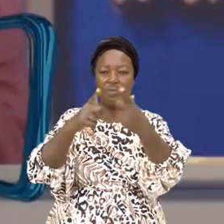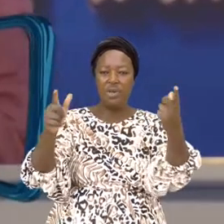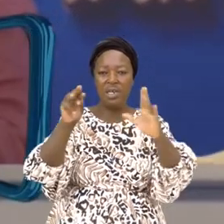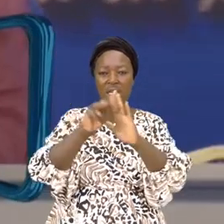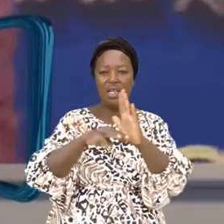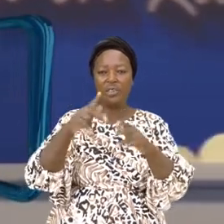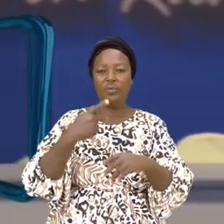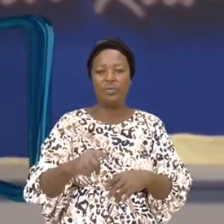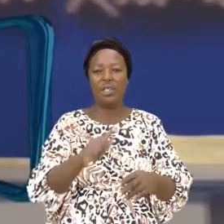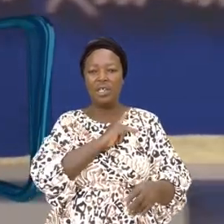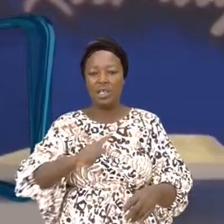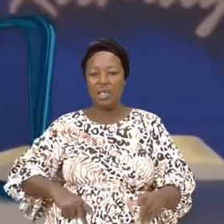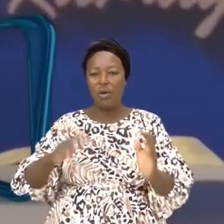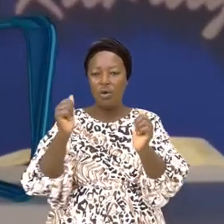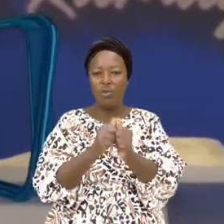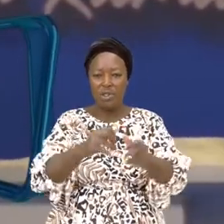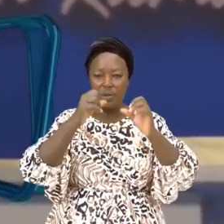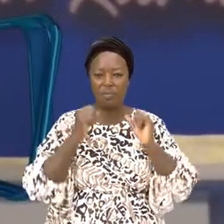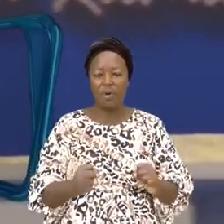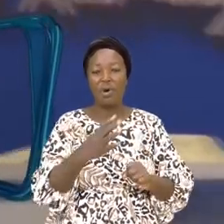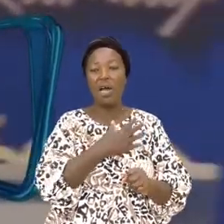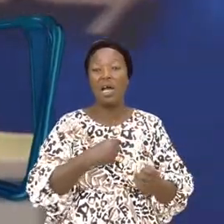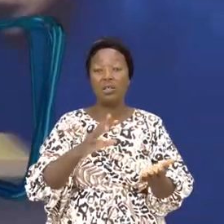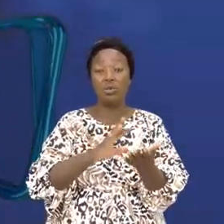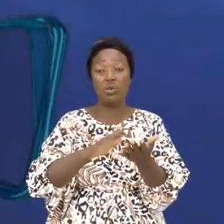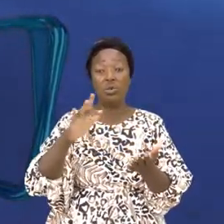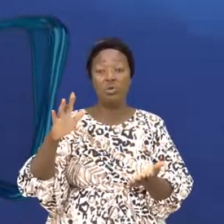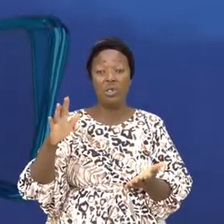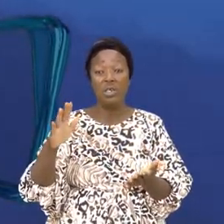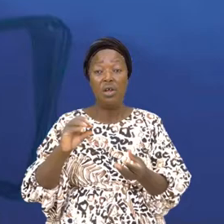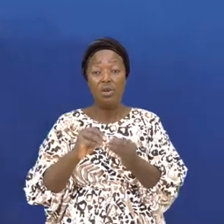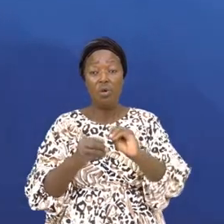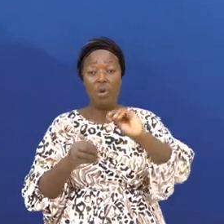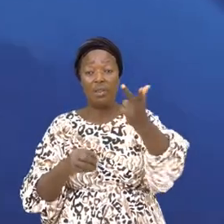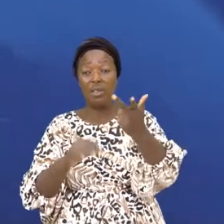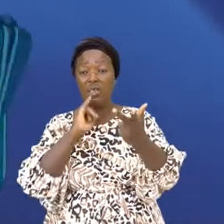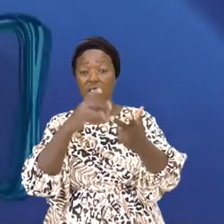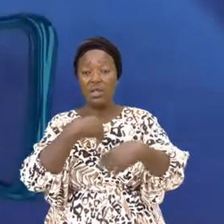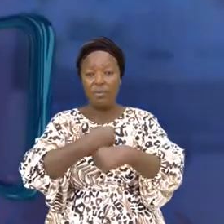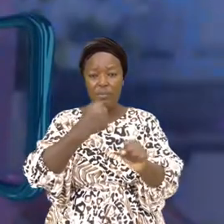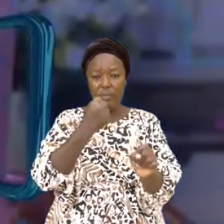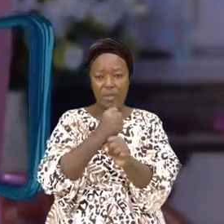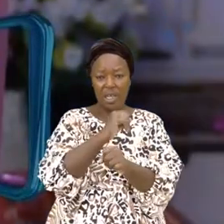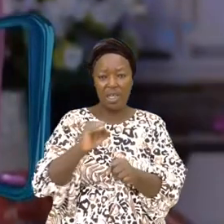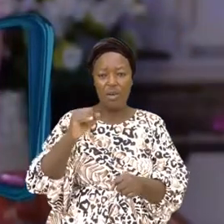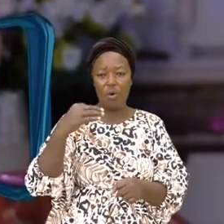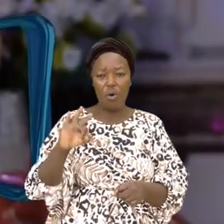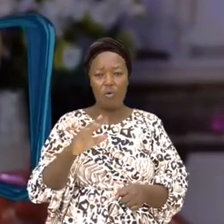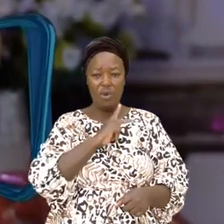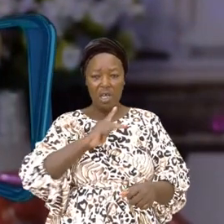with power and glory. Number three, the making of kings